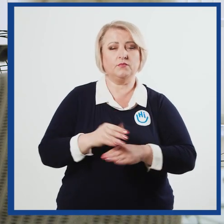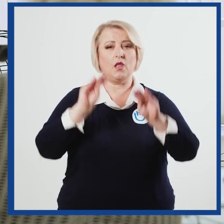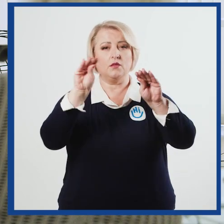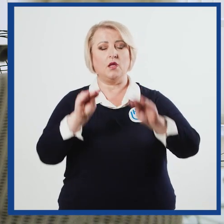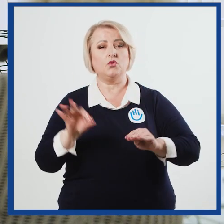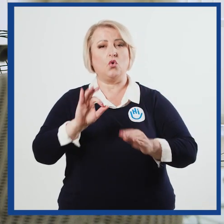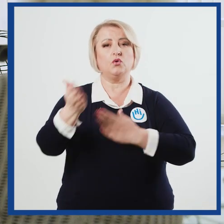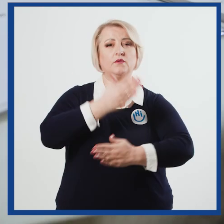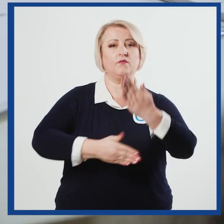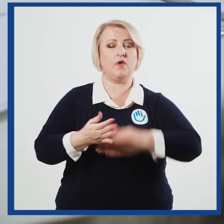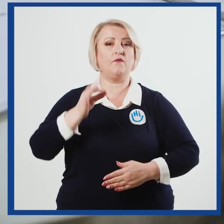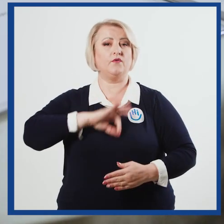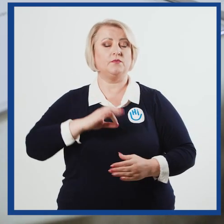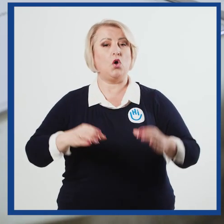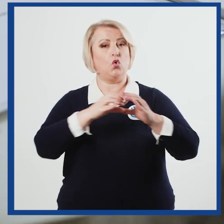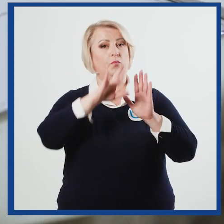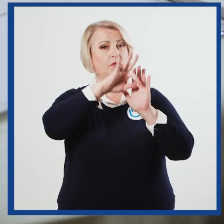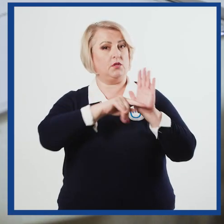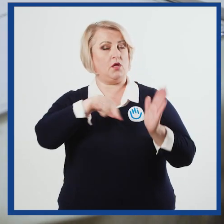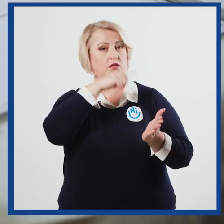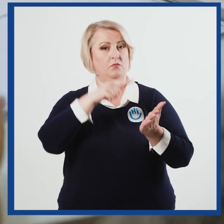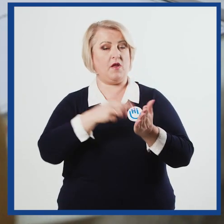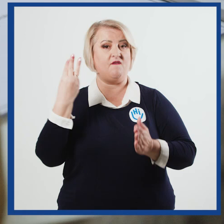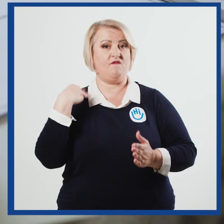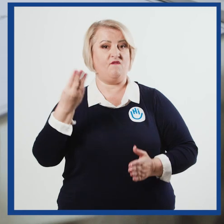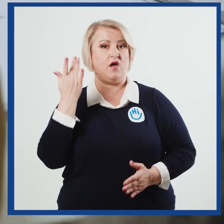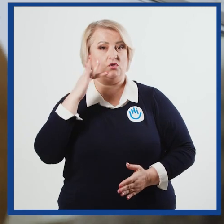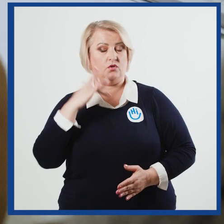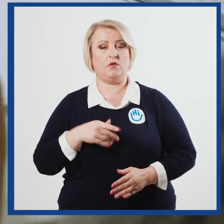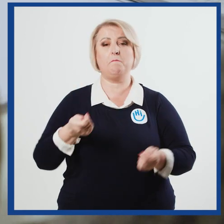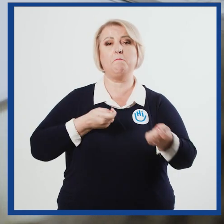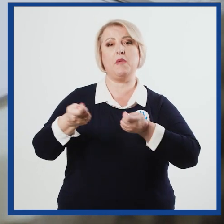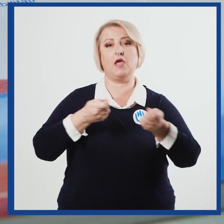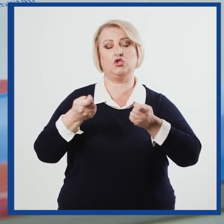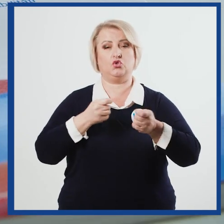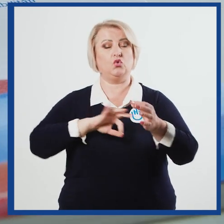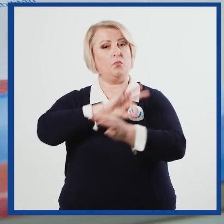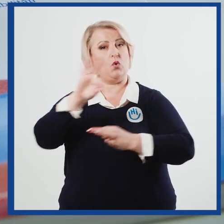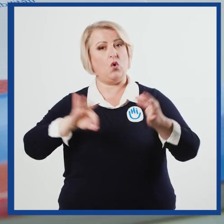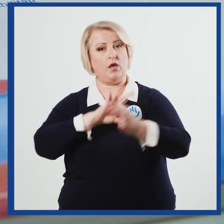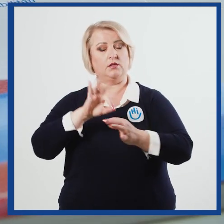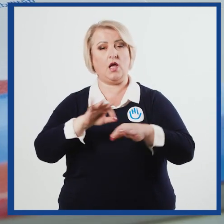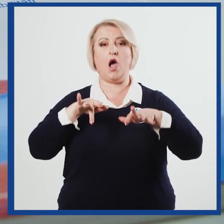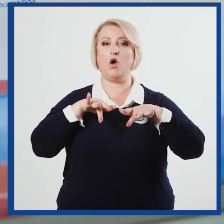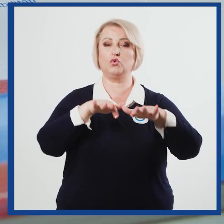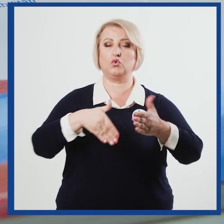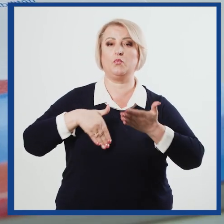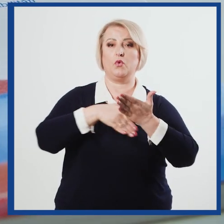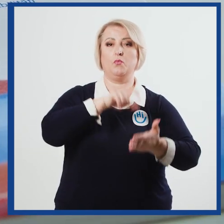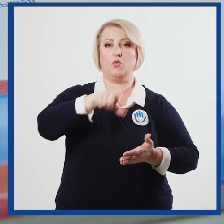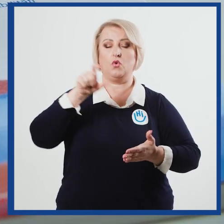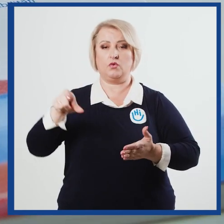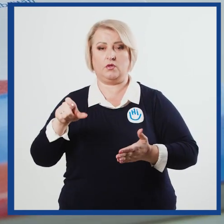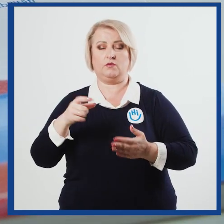inclusive project cycle management, inclusive humanitarian action based on the IASC guidelines on how to include persons